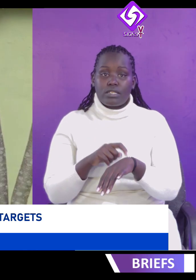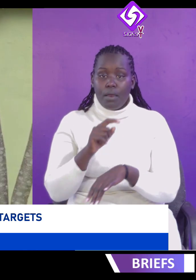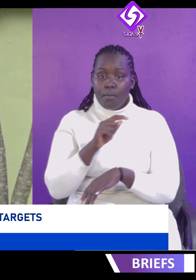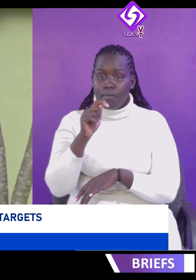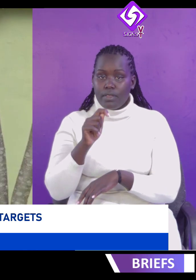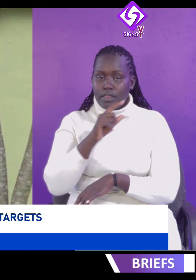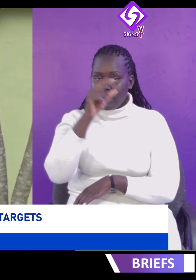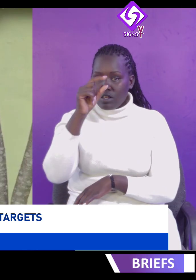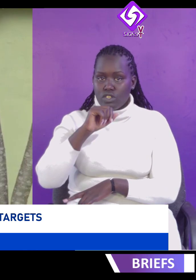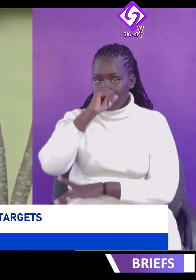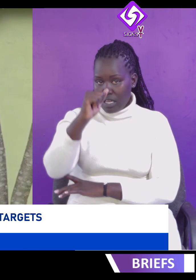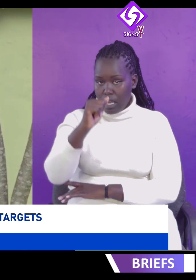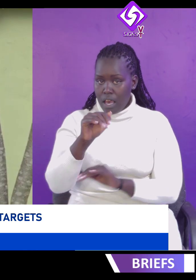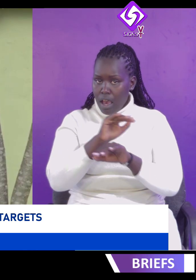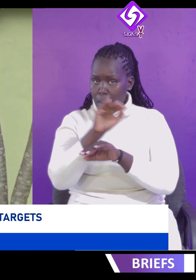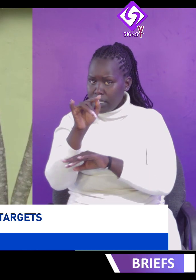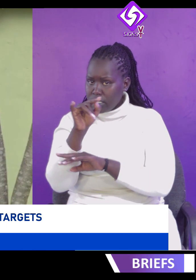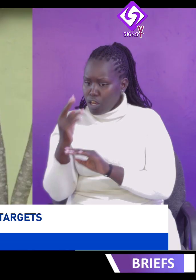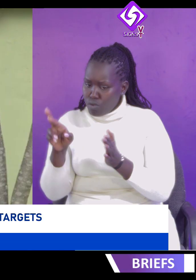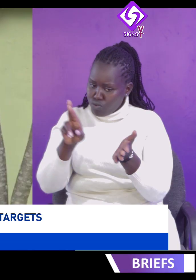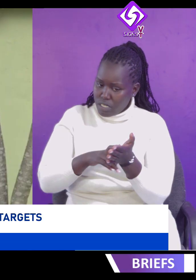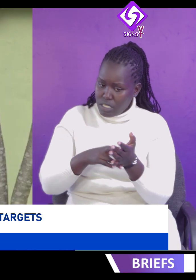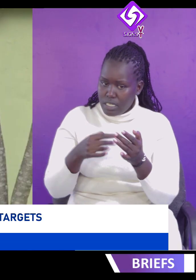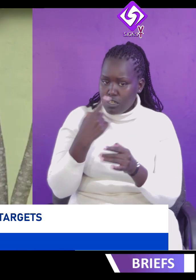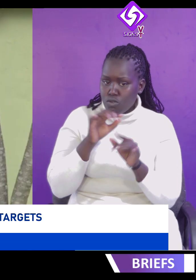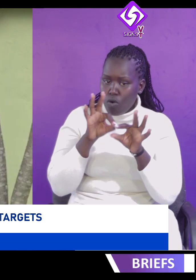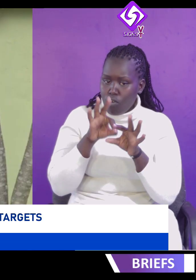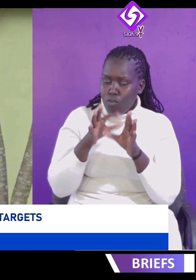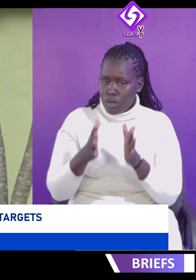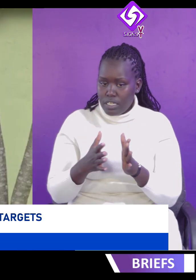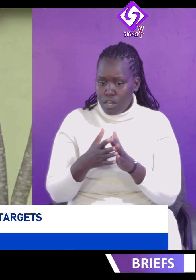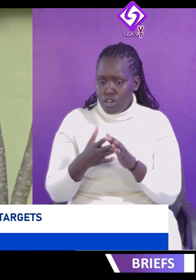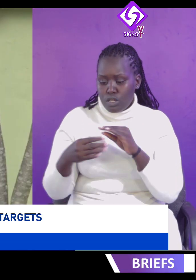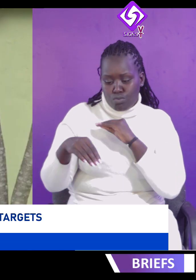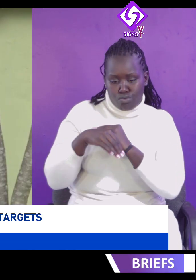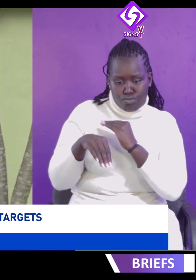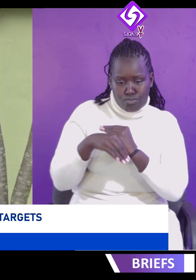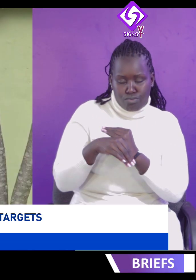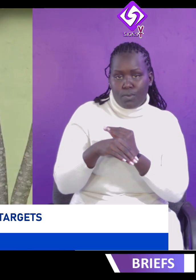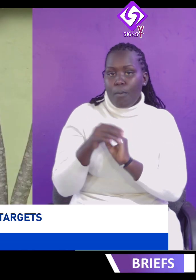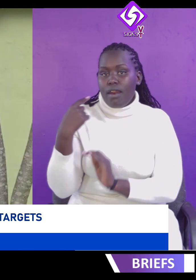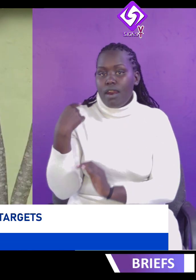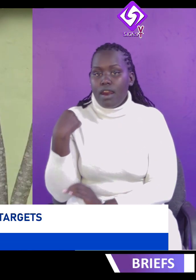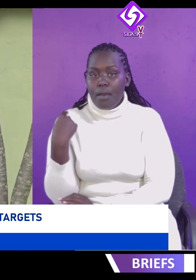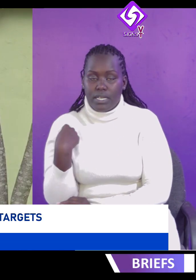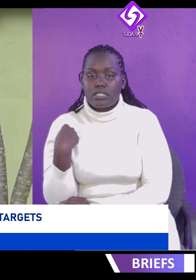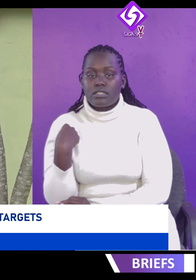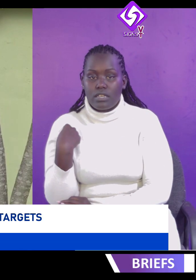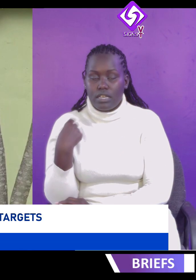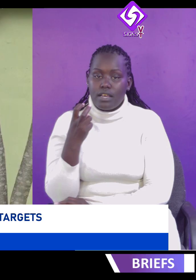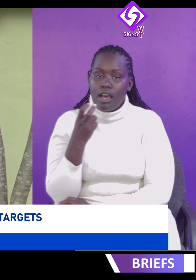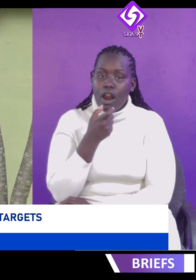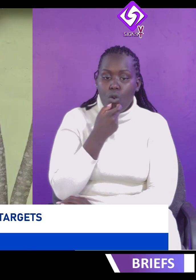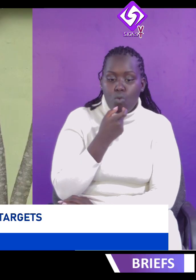calling upon you to register as voters. We increase our numbers as a Luo